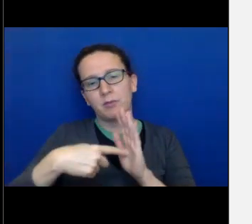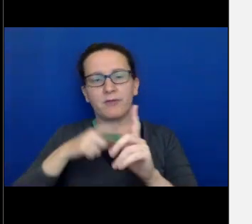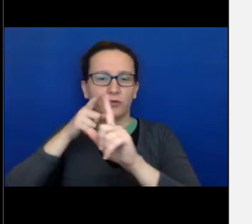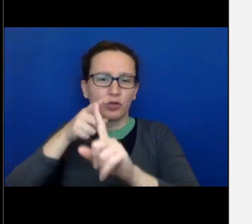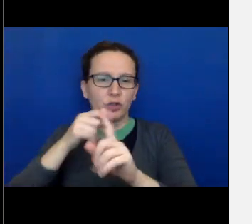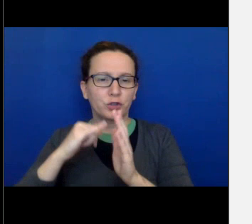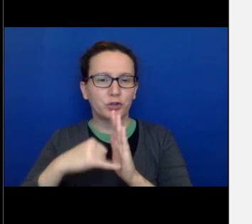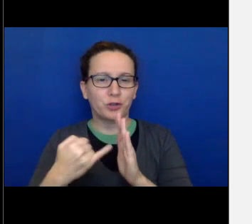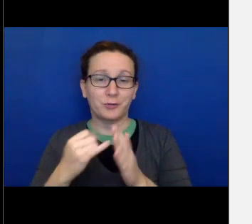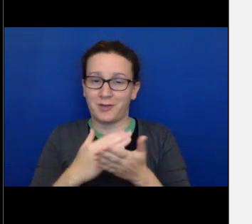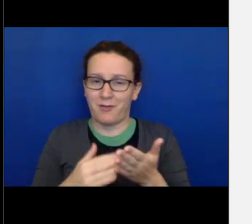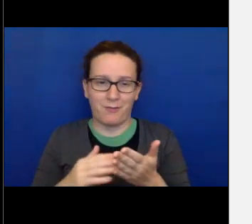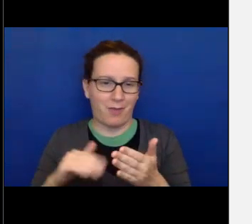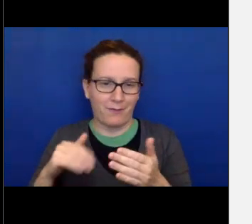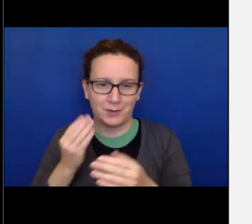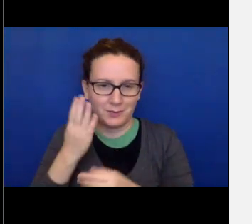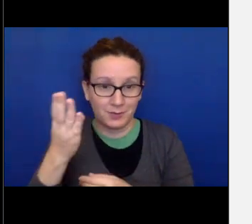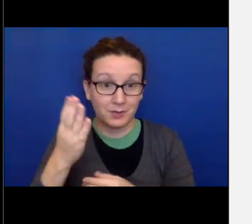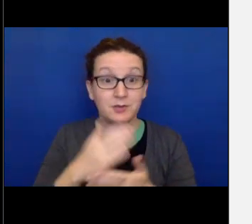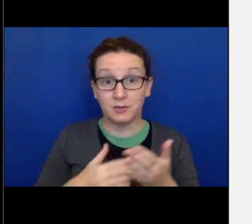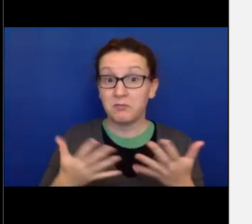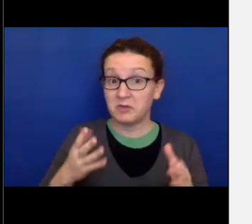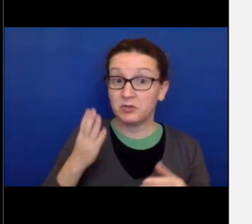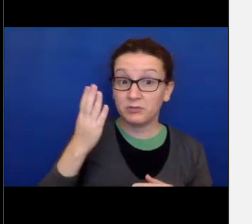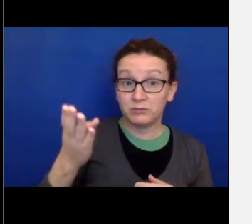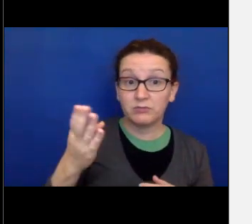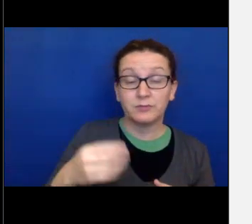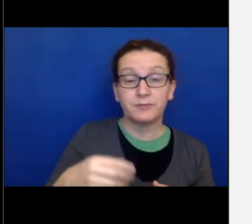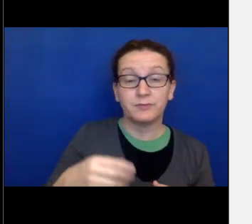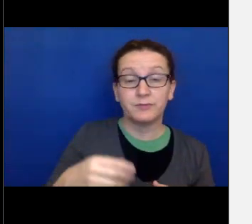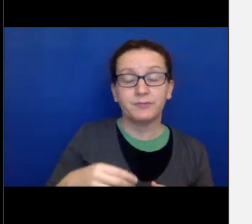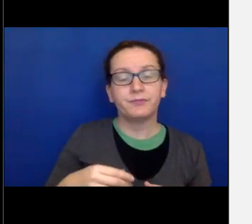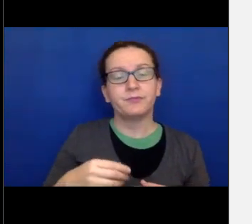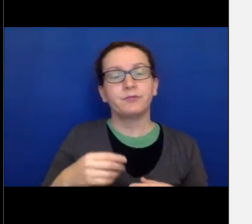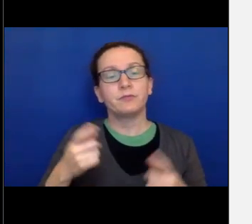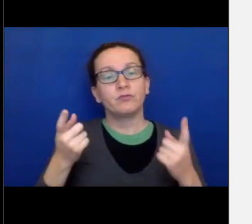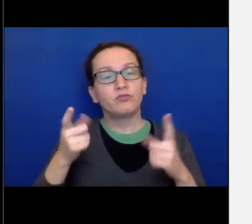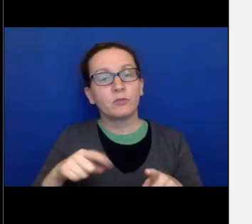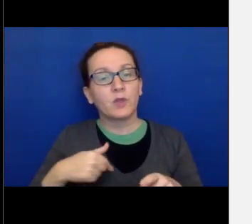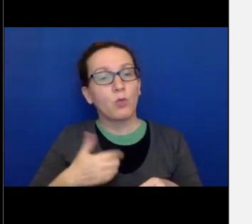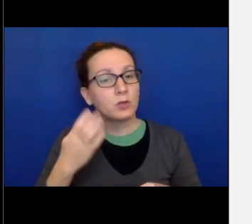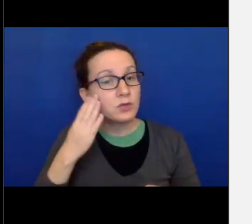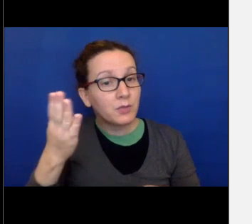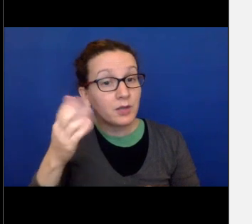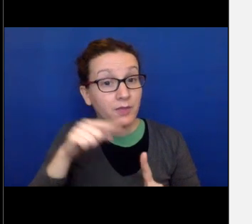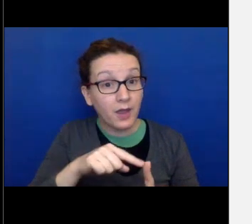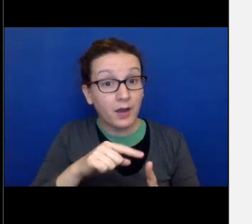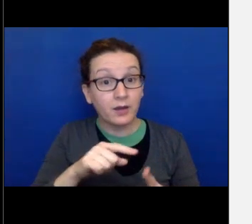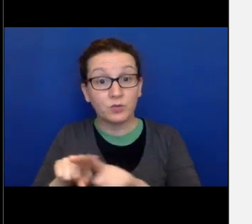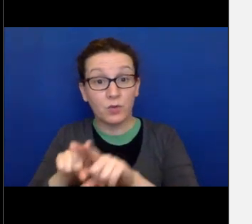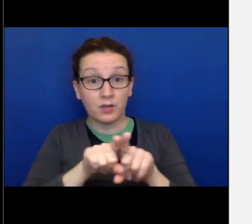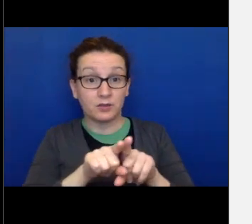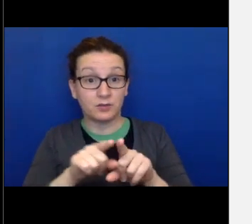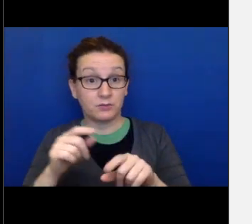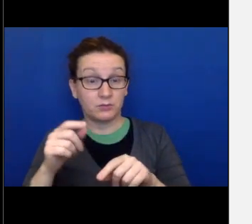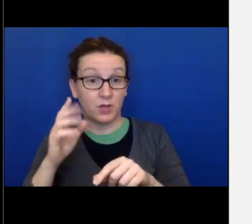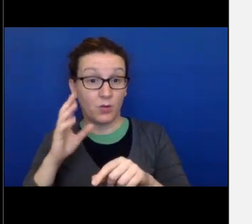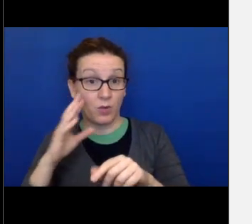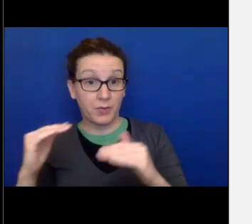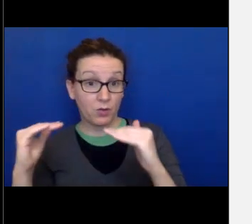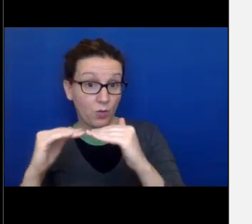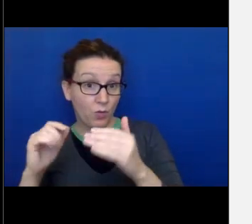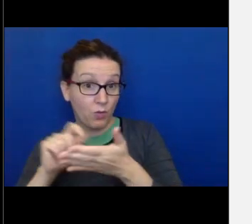actually not submitted to, some of which I have. And when sort of I want to submit that, as well as whether or not it will be